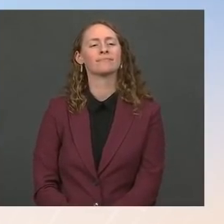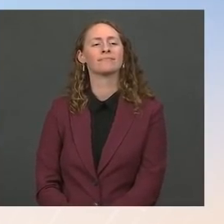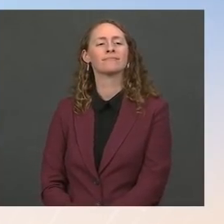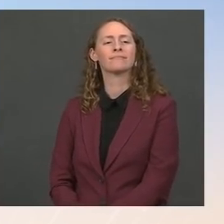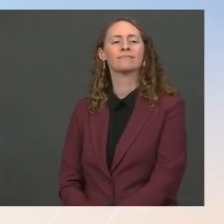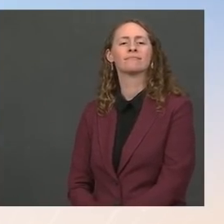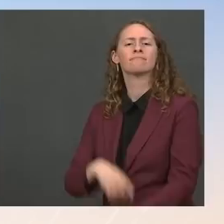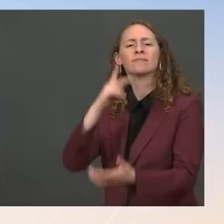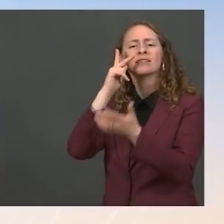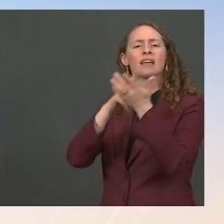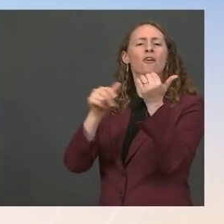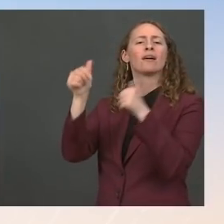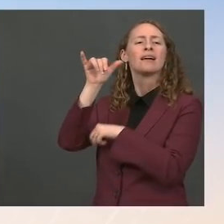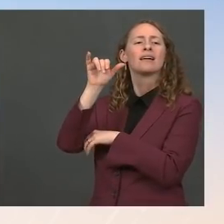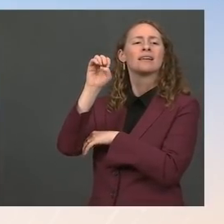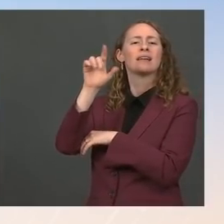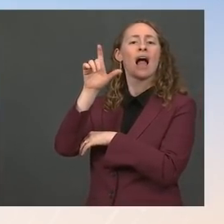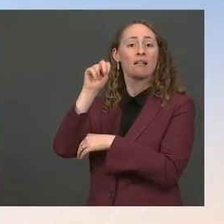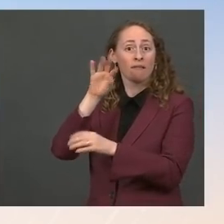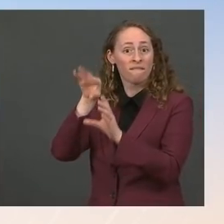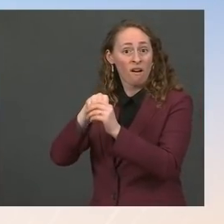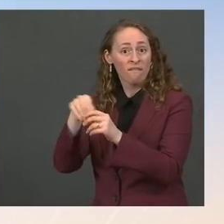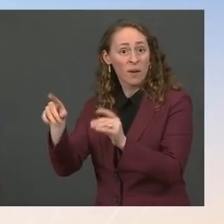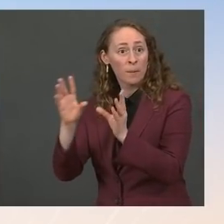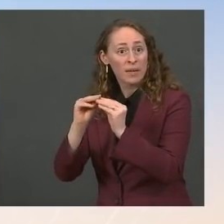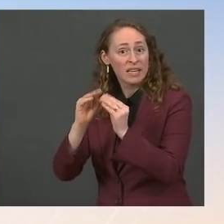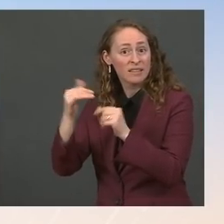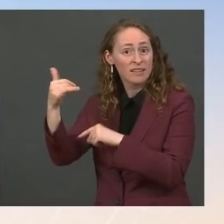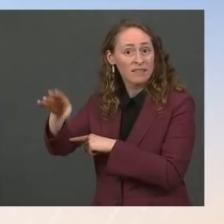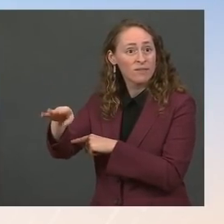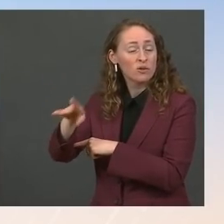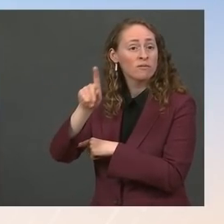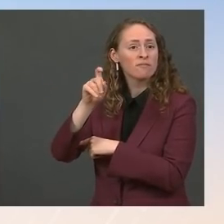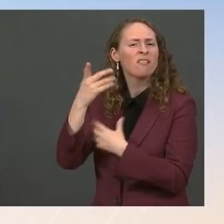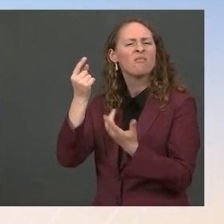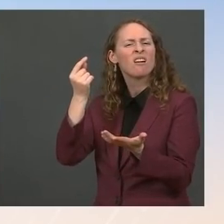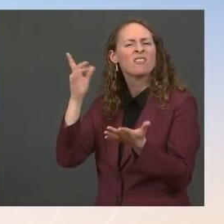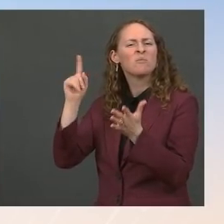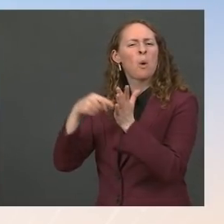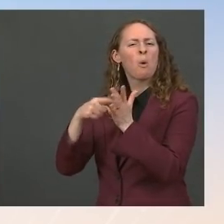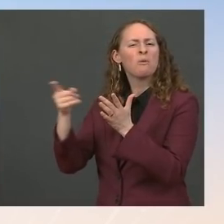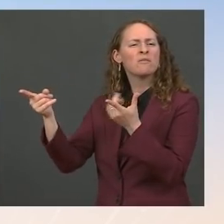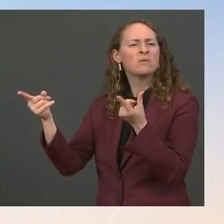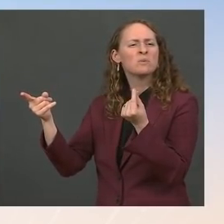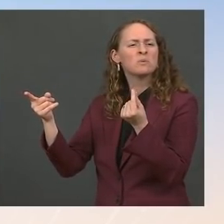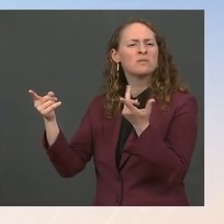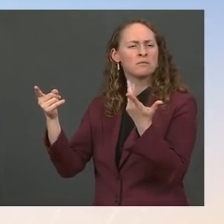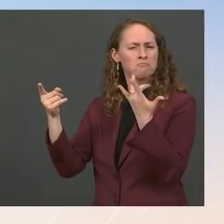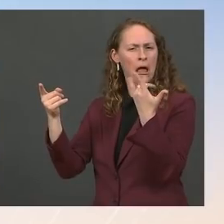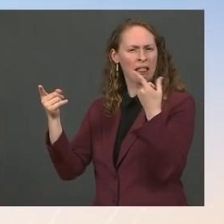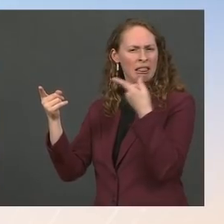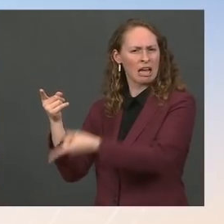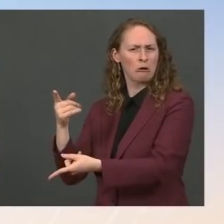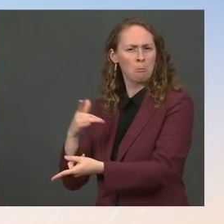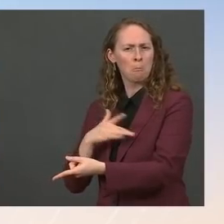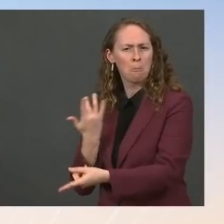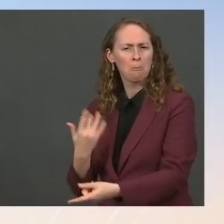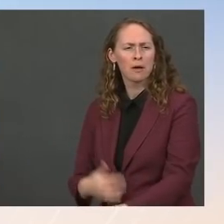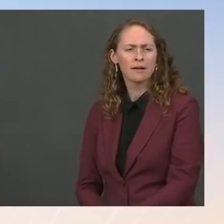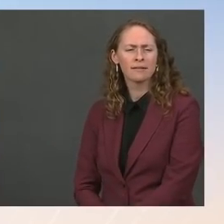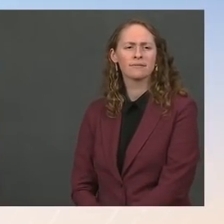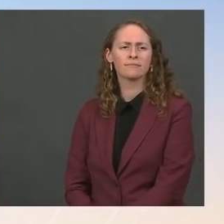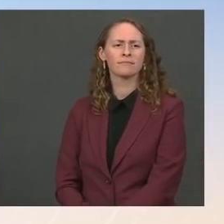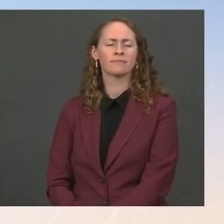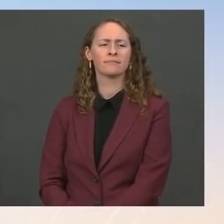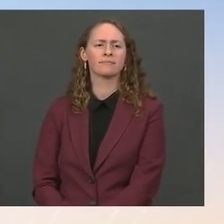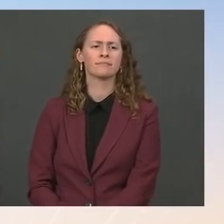this afternoon. Can you talk a little bit about her role, what that signifies, her participation in those meetings? Well, Secretary Yellen is clearly one